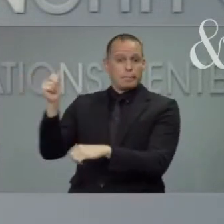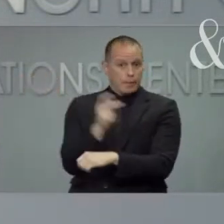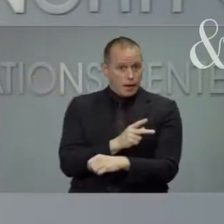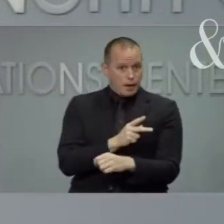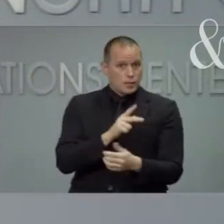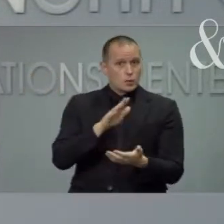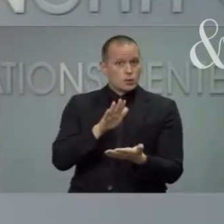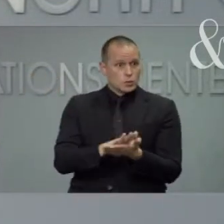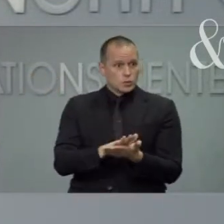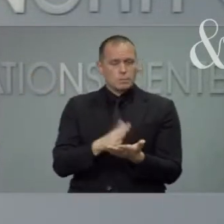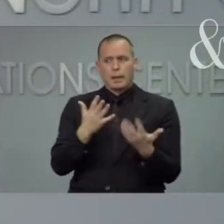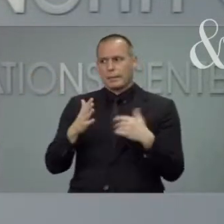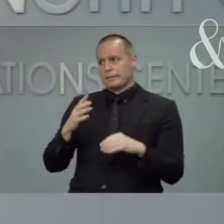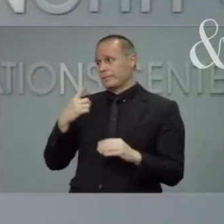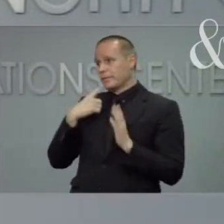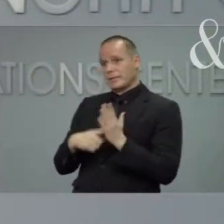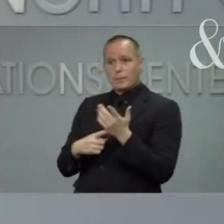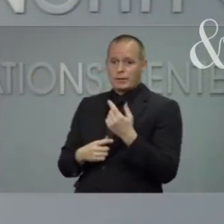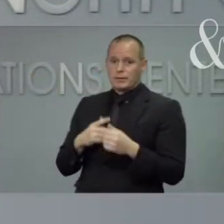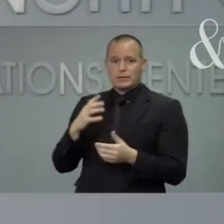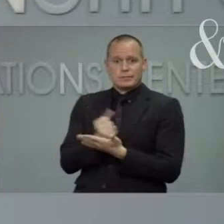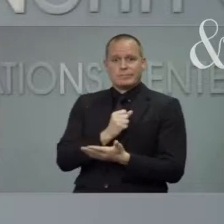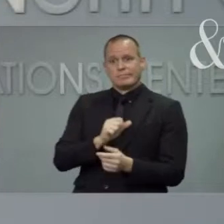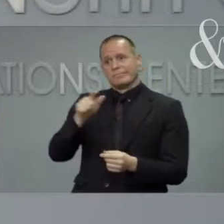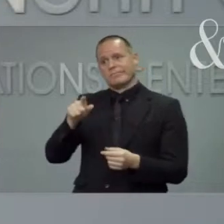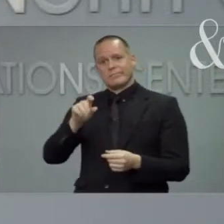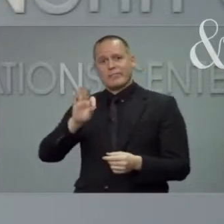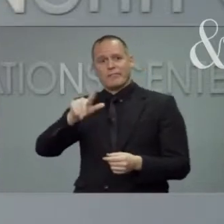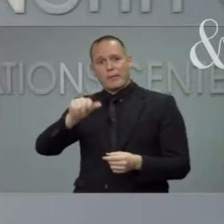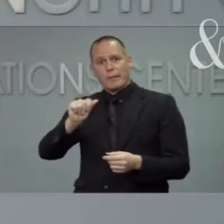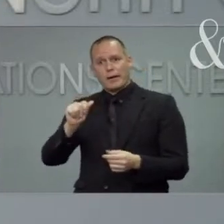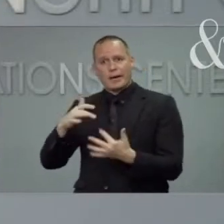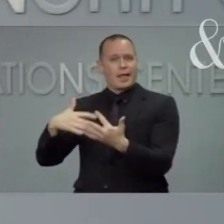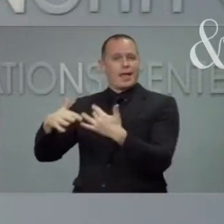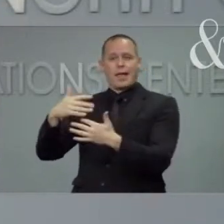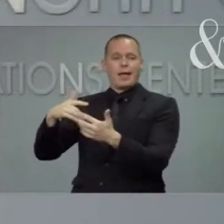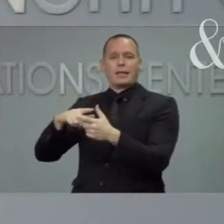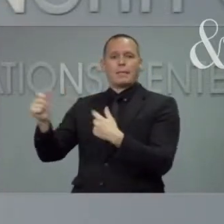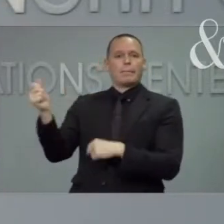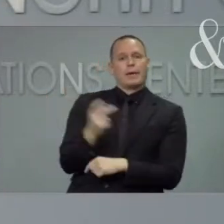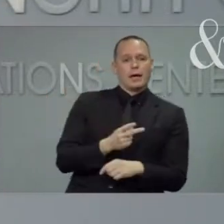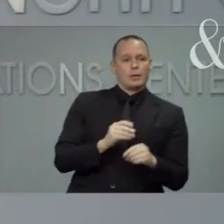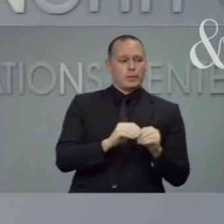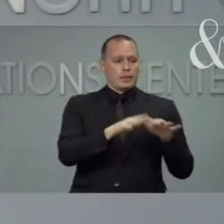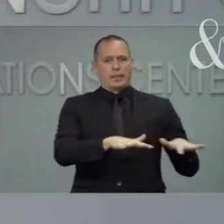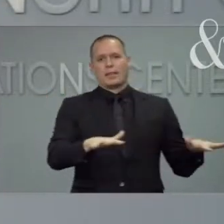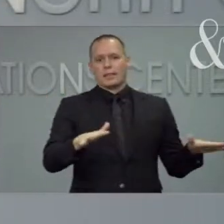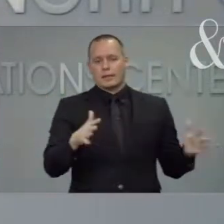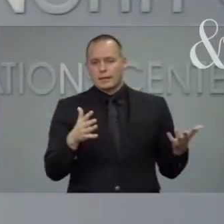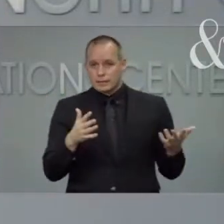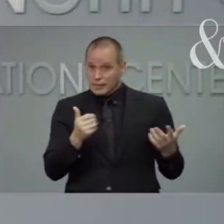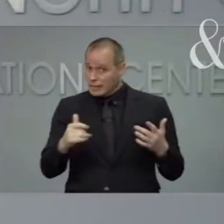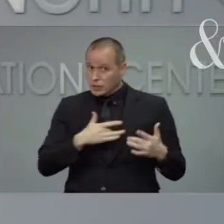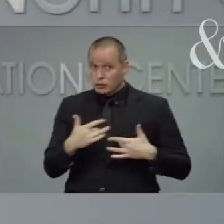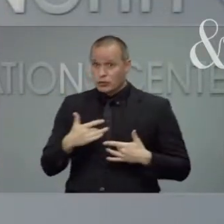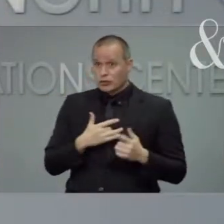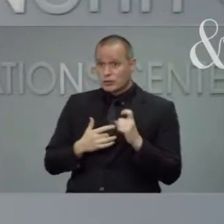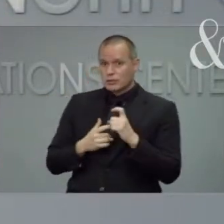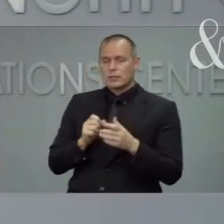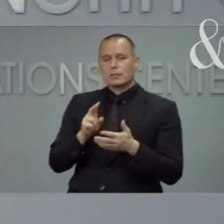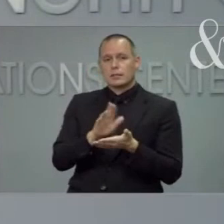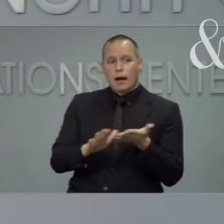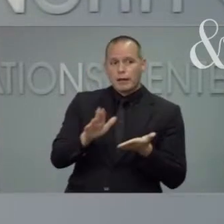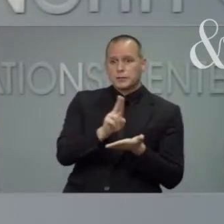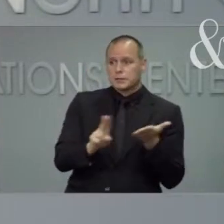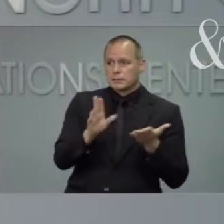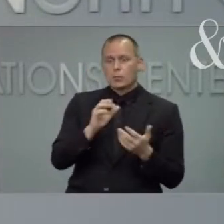say, possibly out in Florida, or any situation that you might be having to worry about, at least in the community surrounding those colleges and universities, or kids